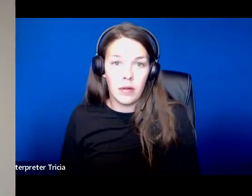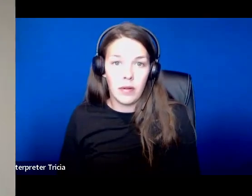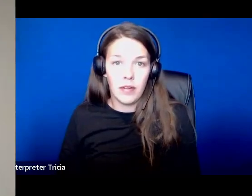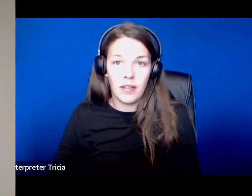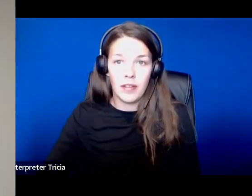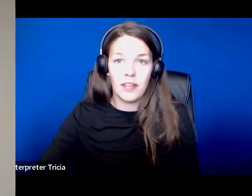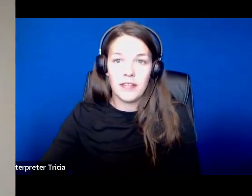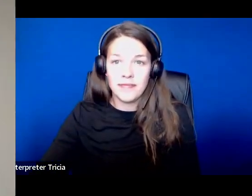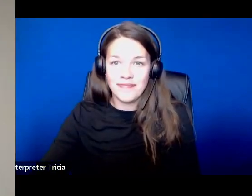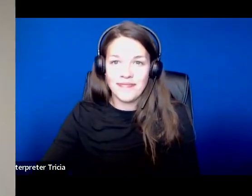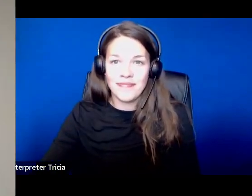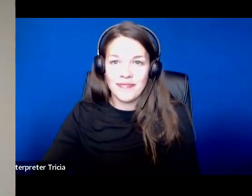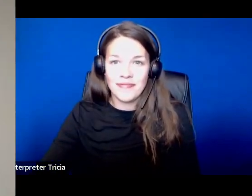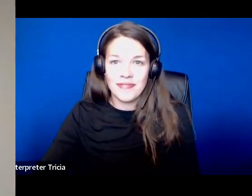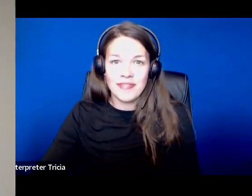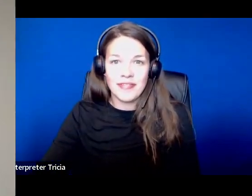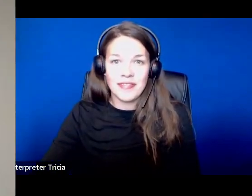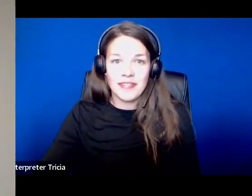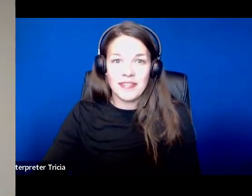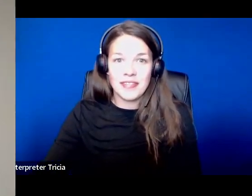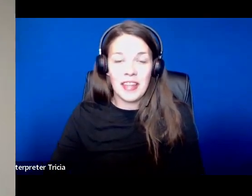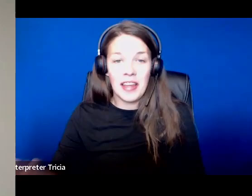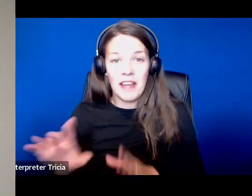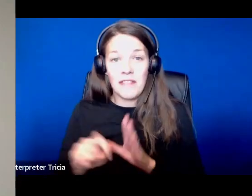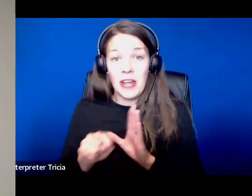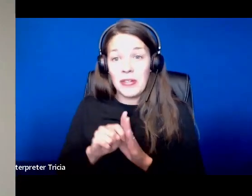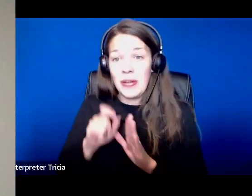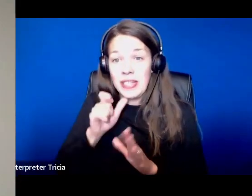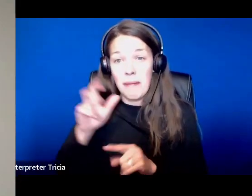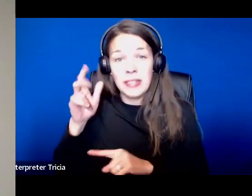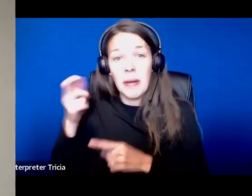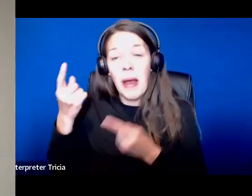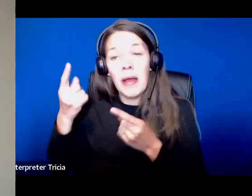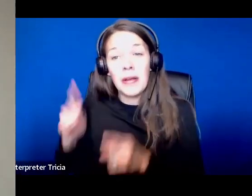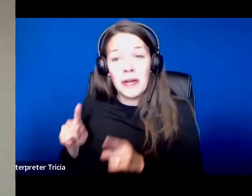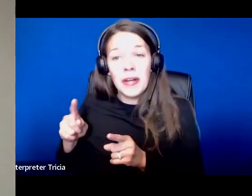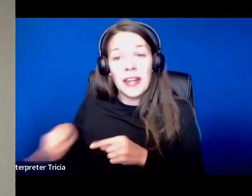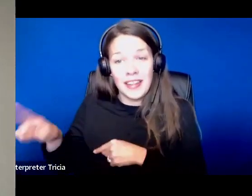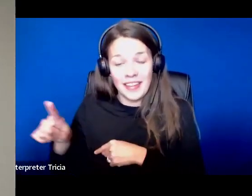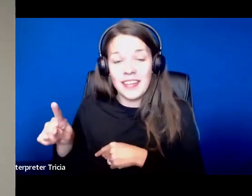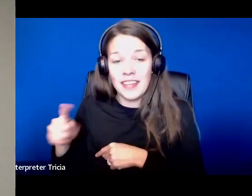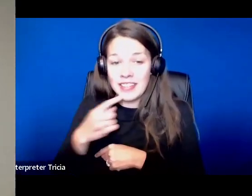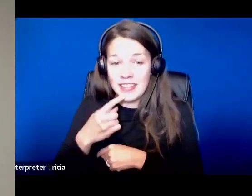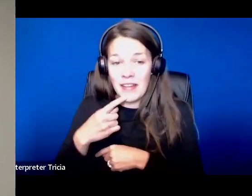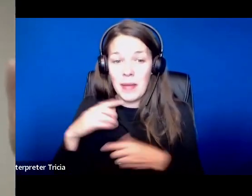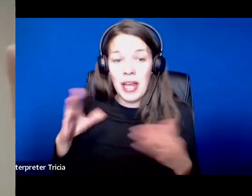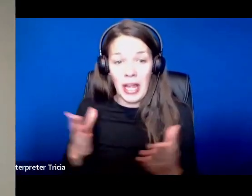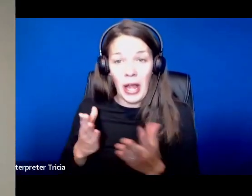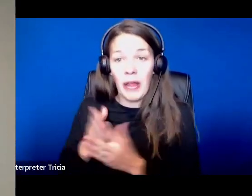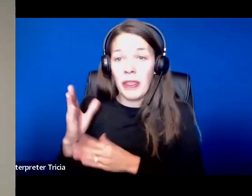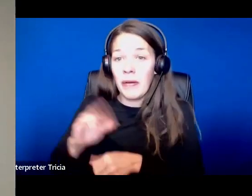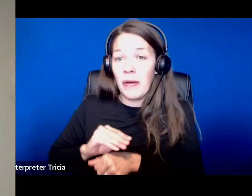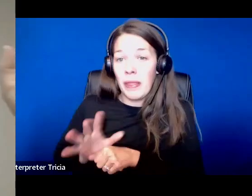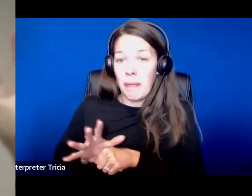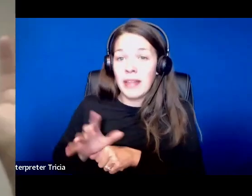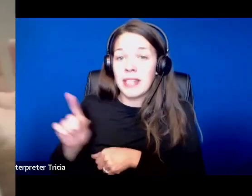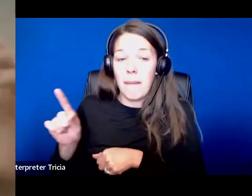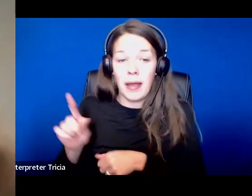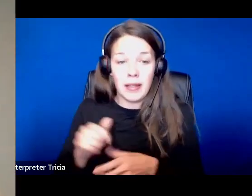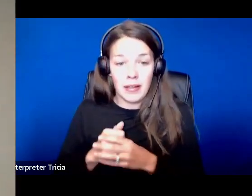Turn on my video and not my sound. I agree with what she's saying. I was here through the pandemic as well,